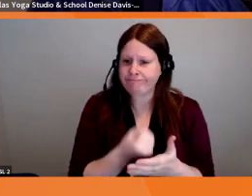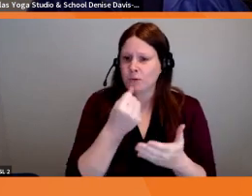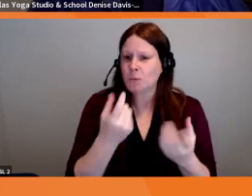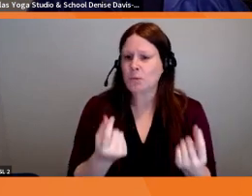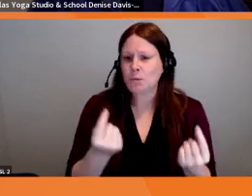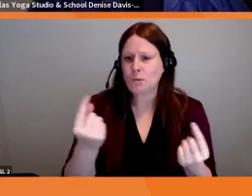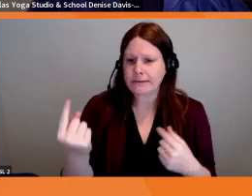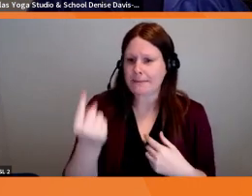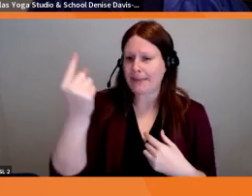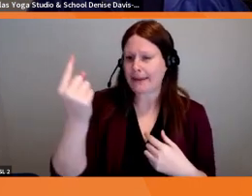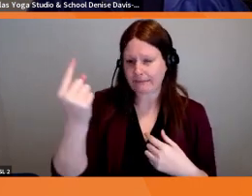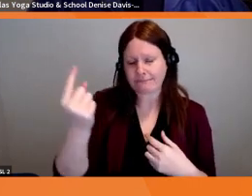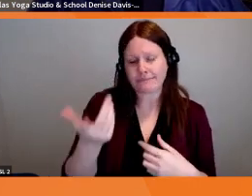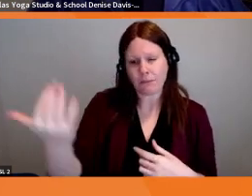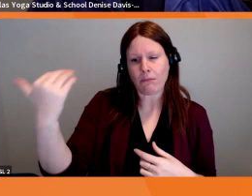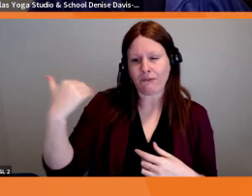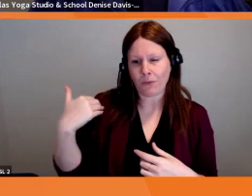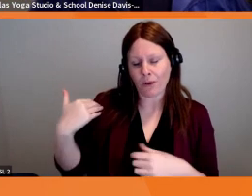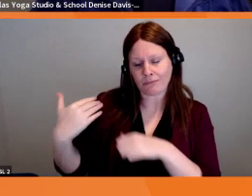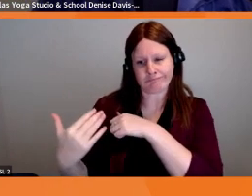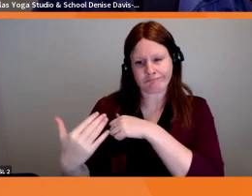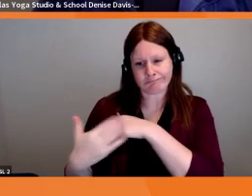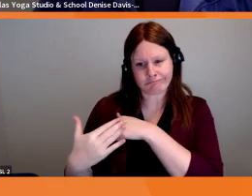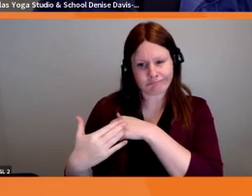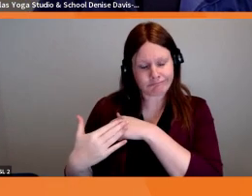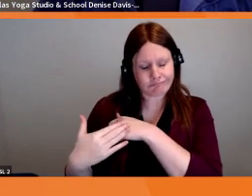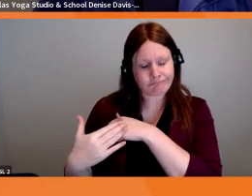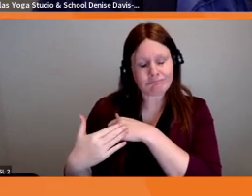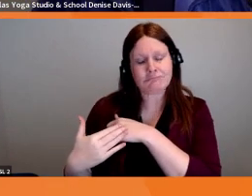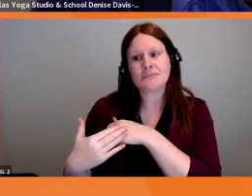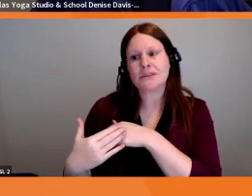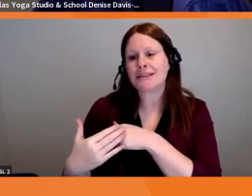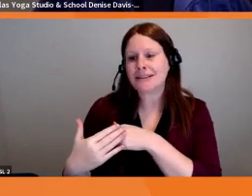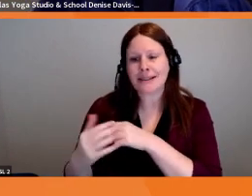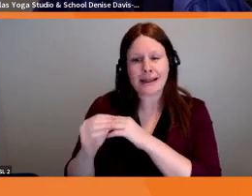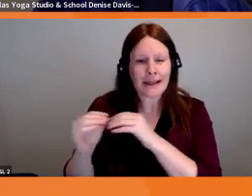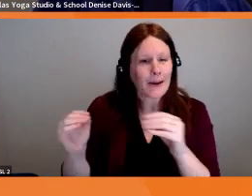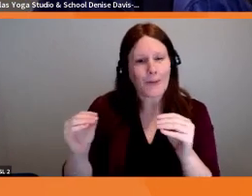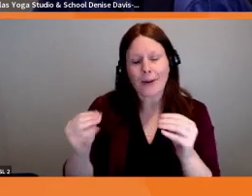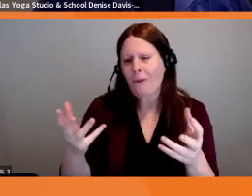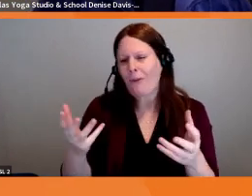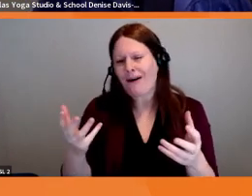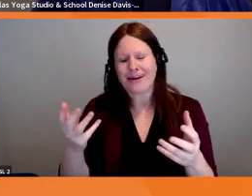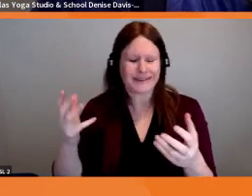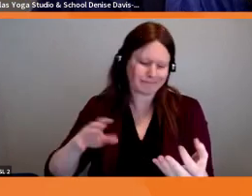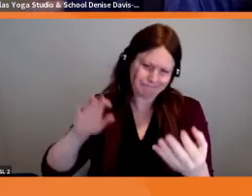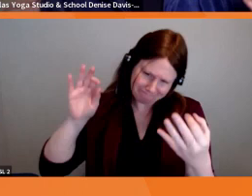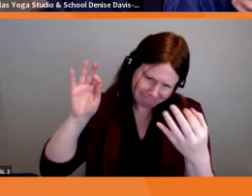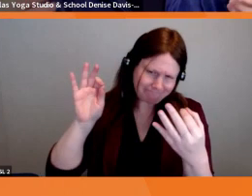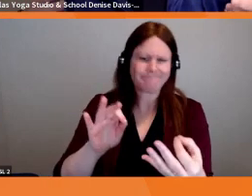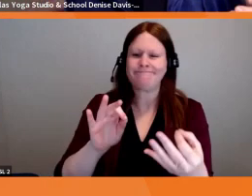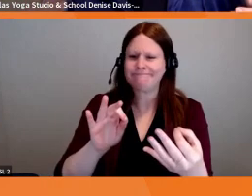thumb was given to me a long time ago. And again, no one's looking for perfection, but